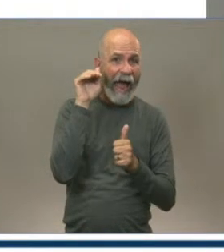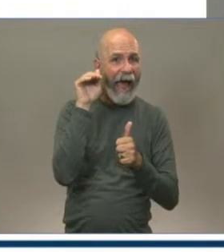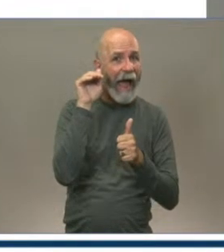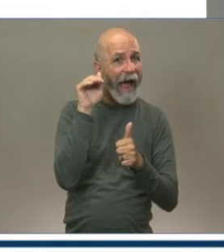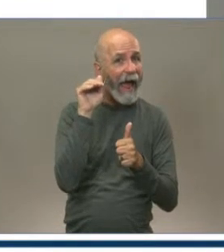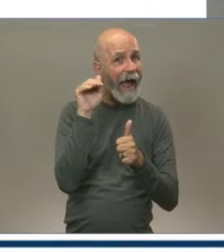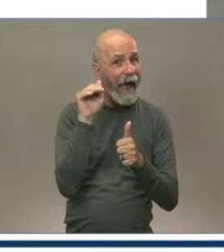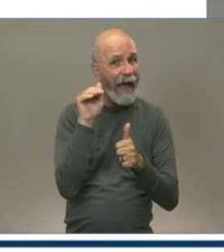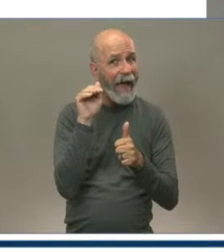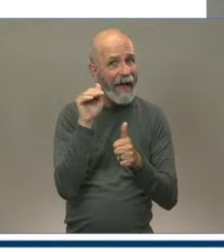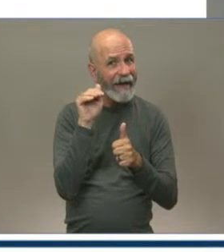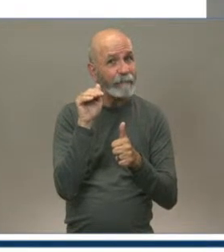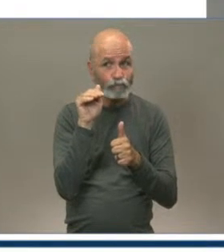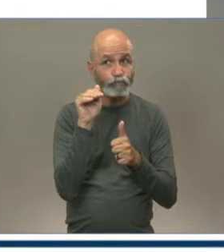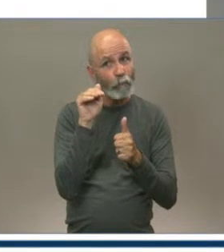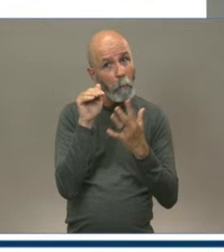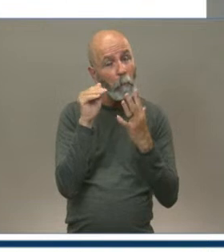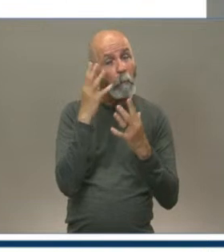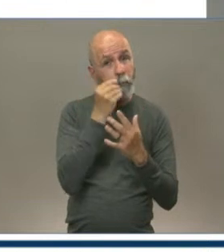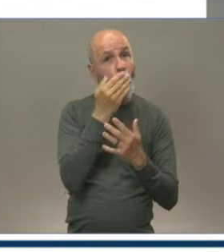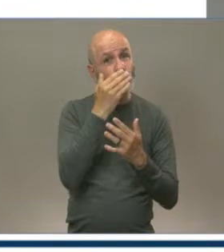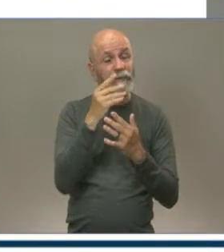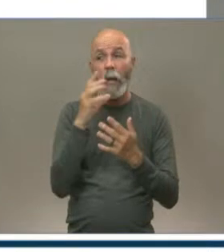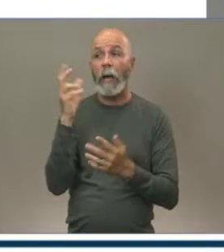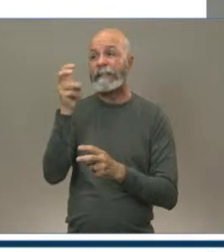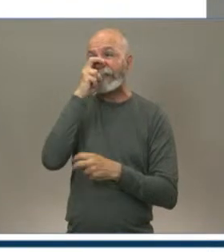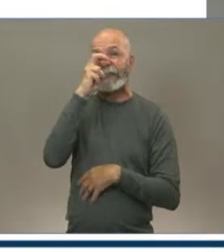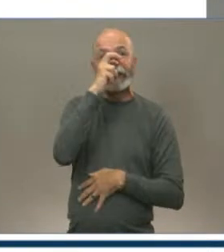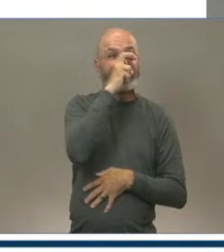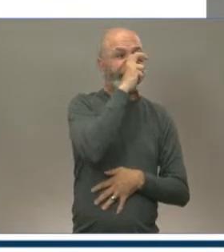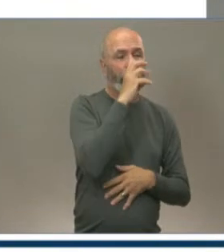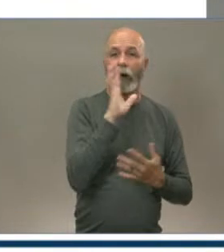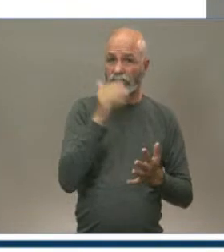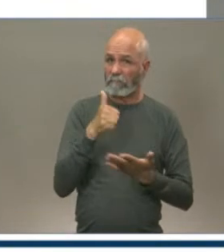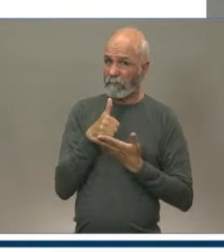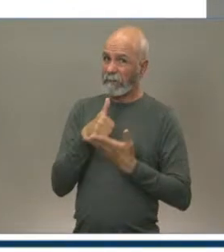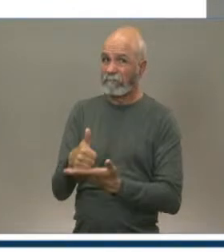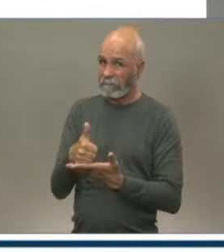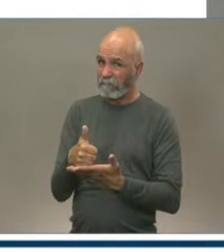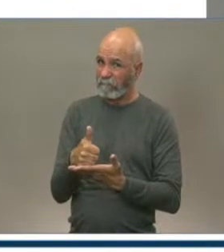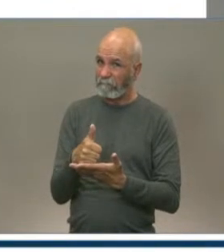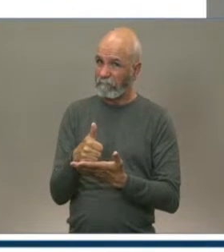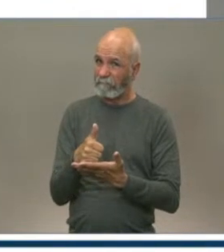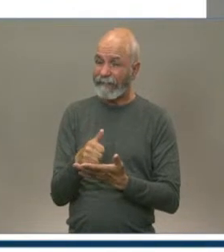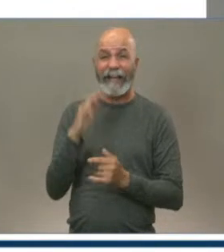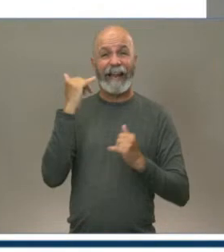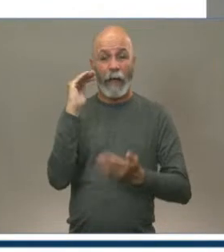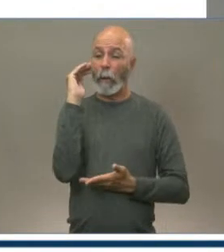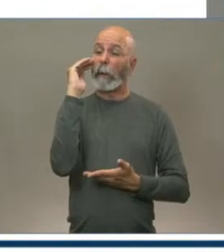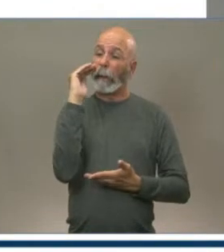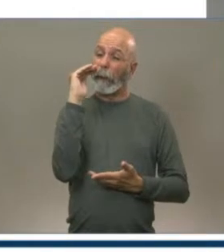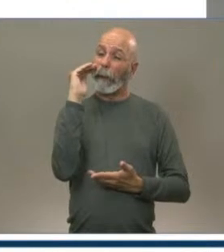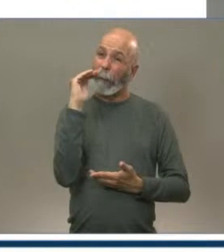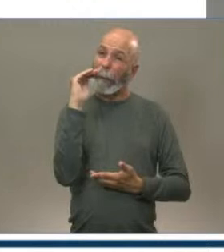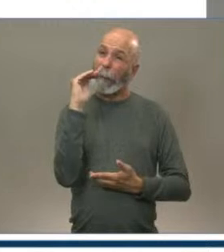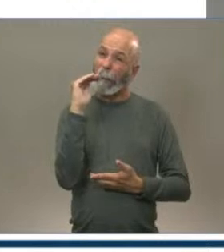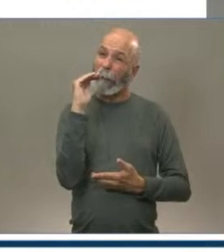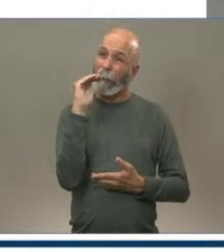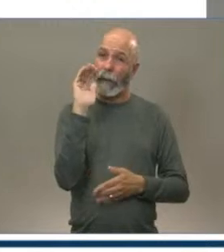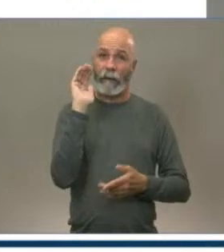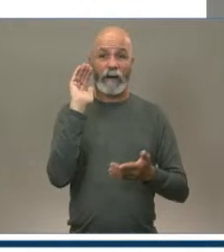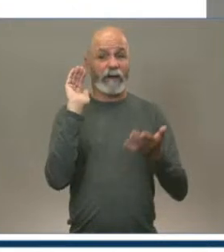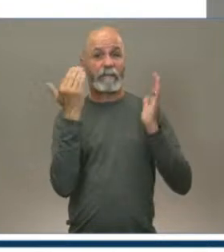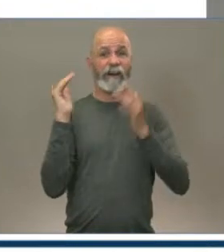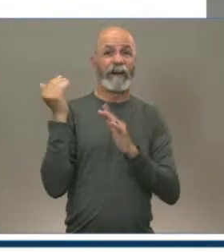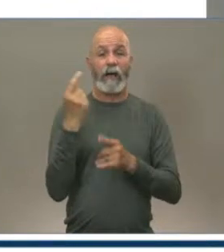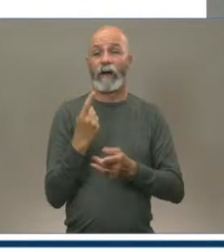are beginning to make a difference. The number of new cases is trending down, and compared to a few weeks ago, there